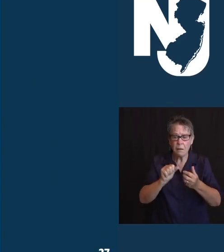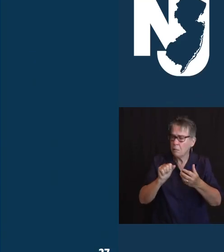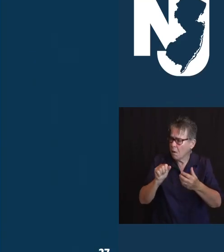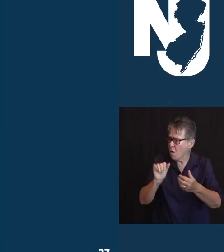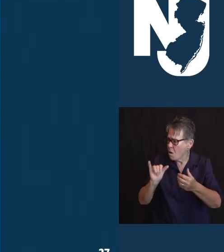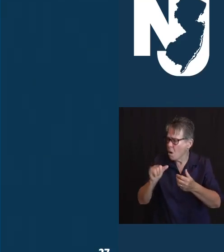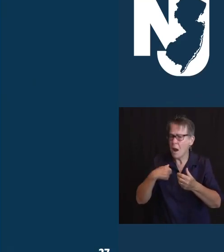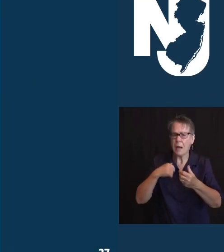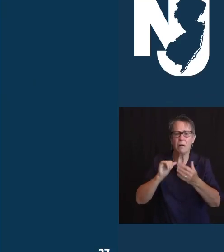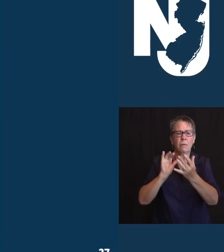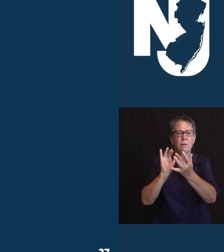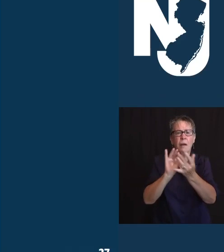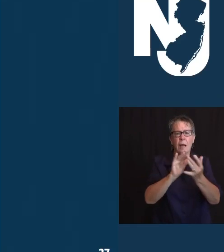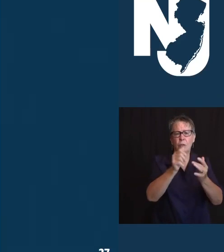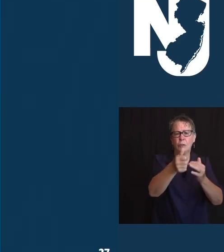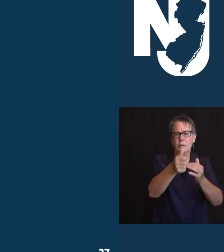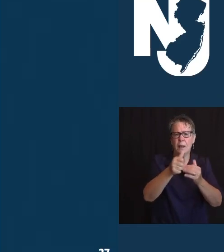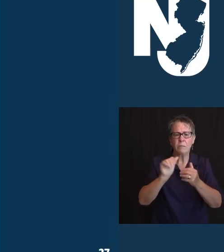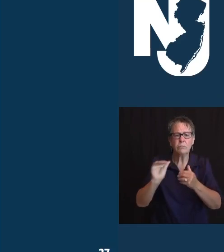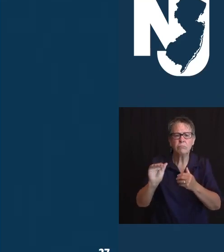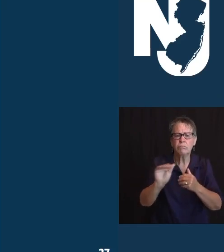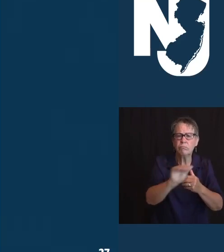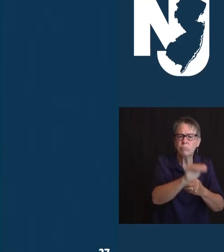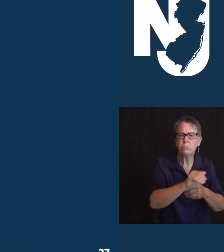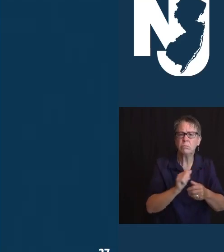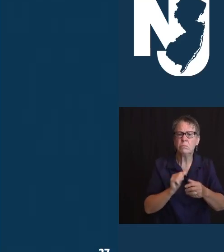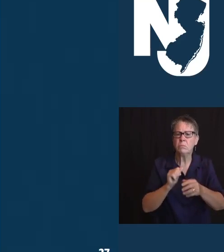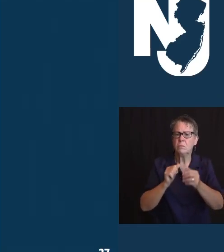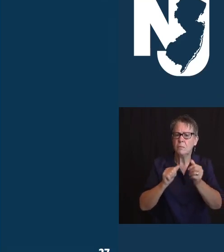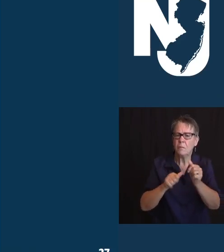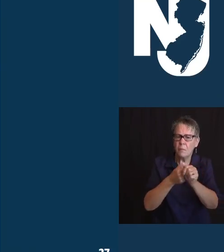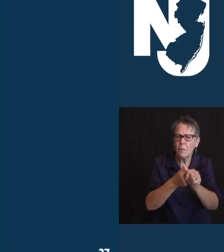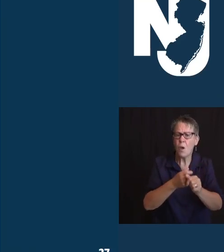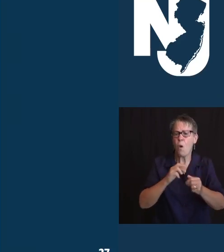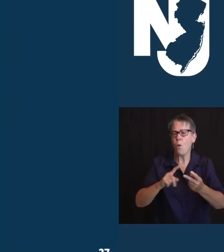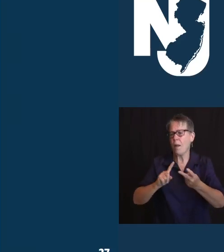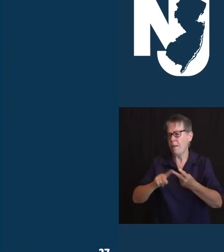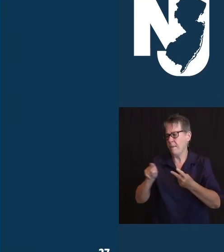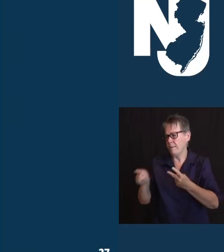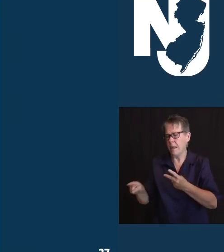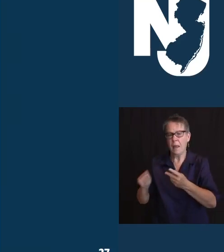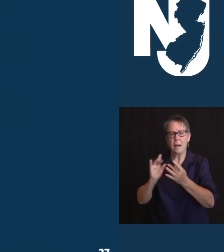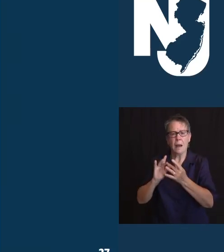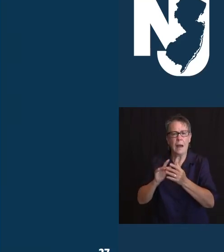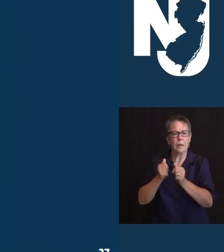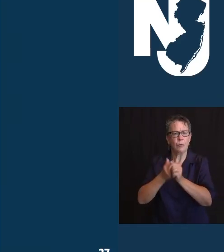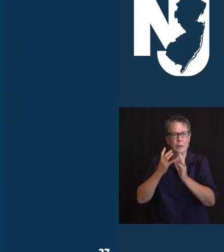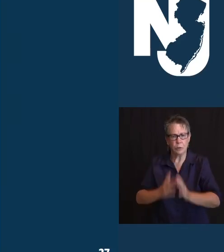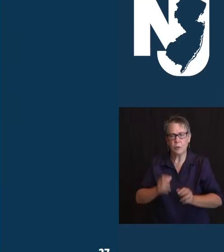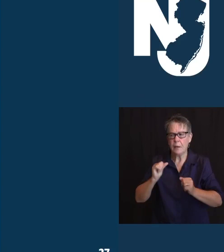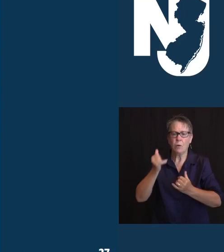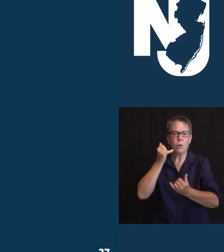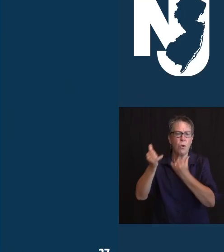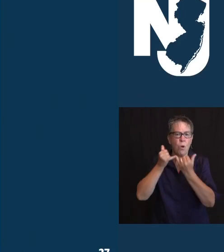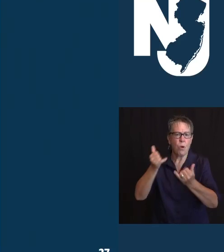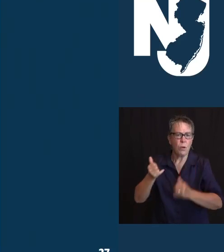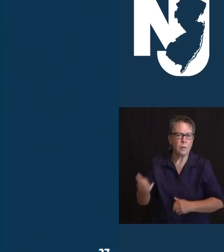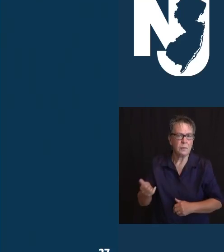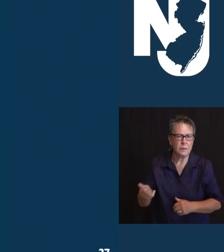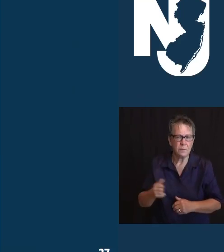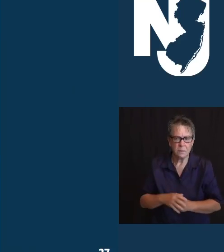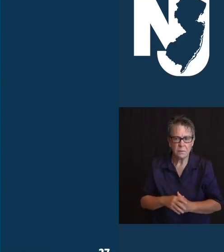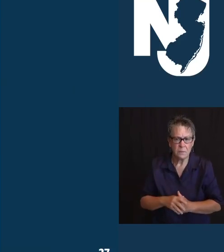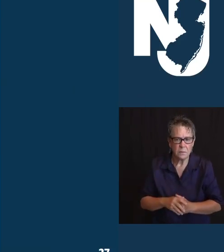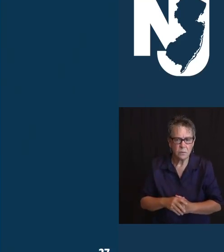you additional information about free testing and care. If you are worried about your job, contact tracers